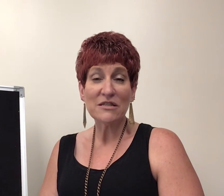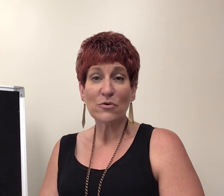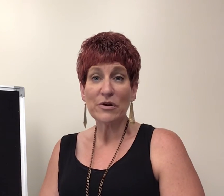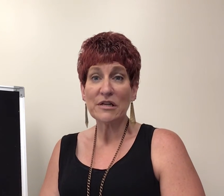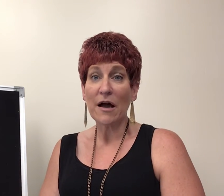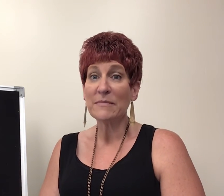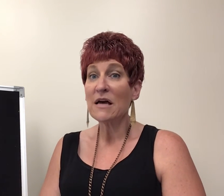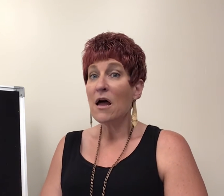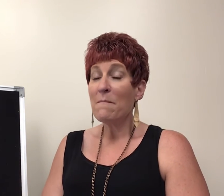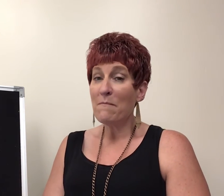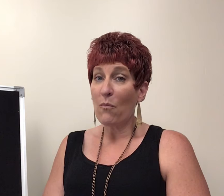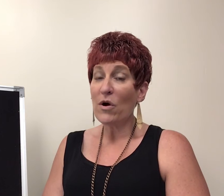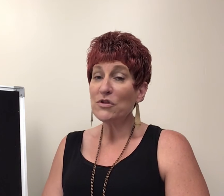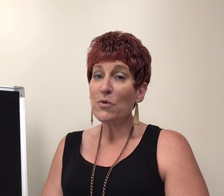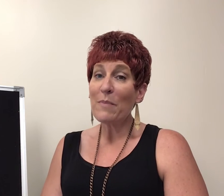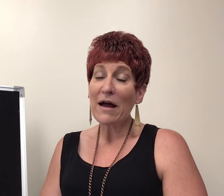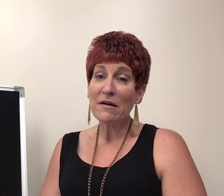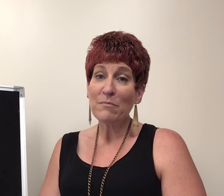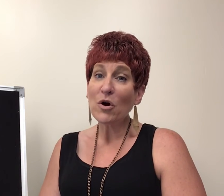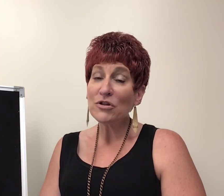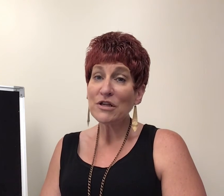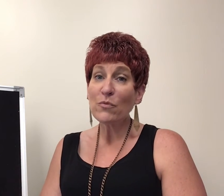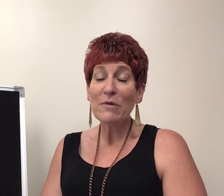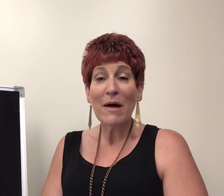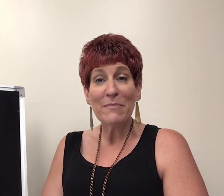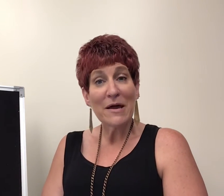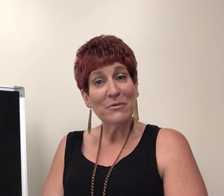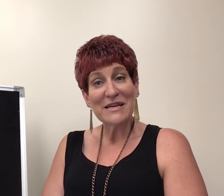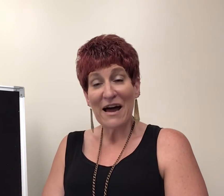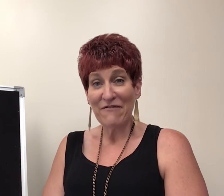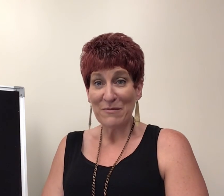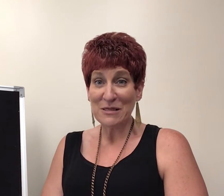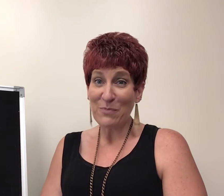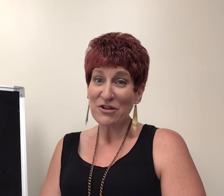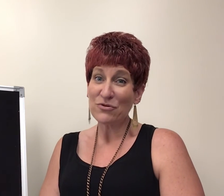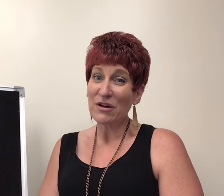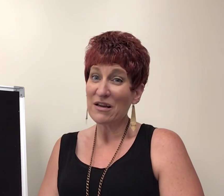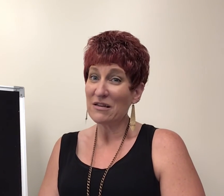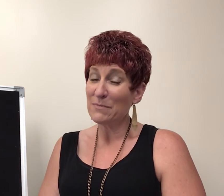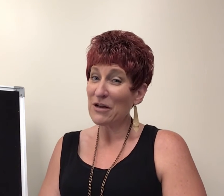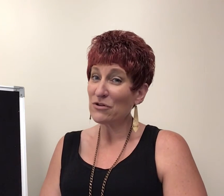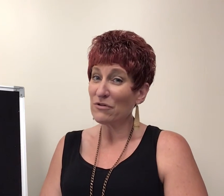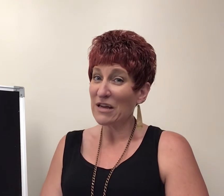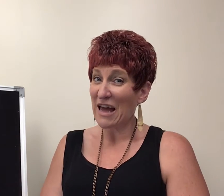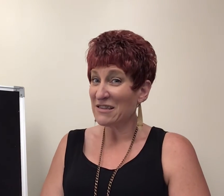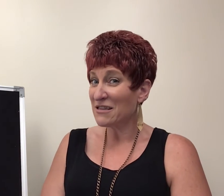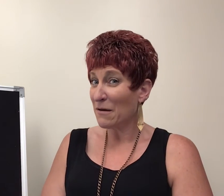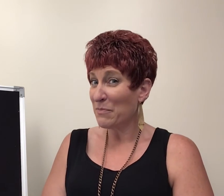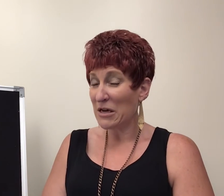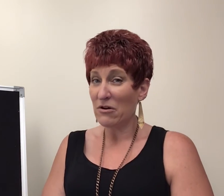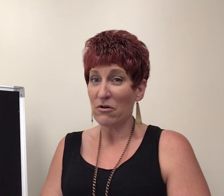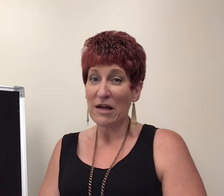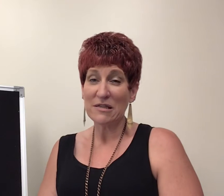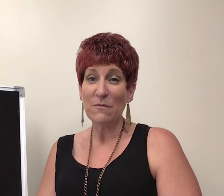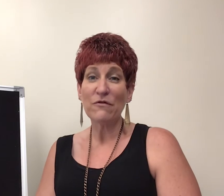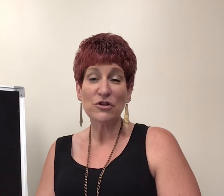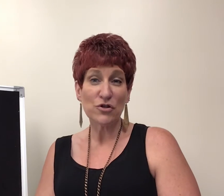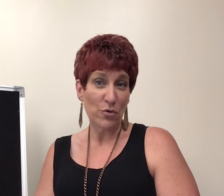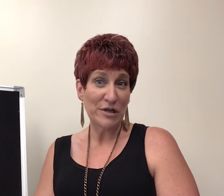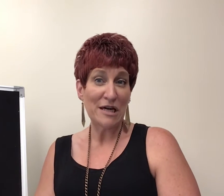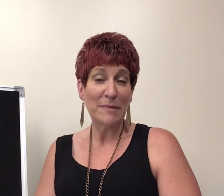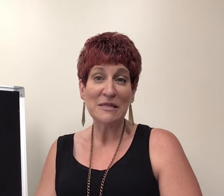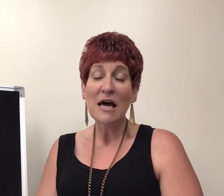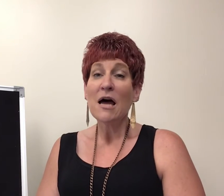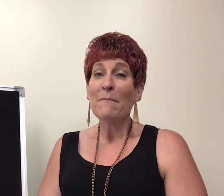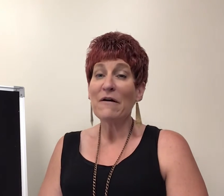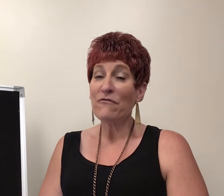with these story times, once we're back in person, we might be able to have them special guest appear at some of our